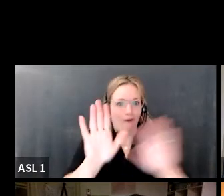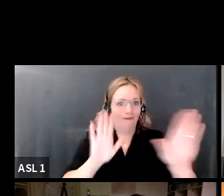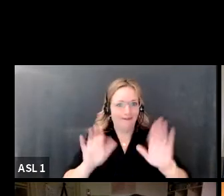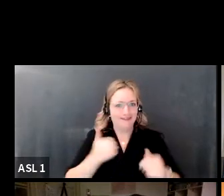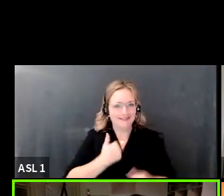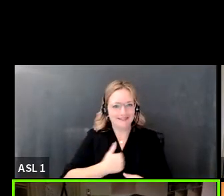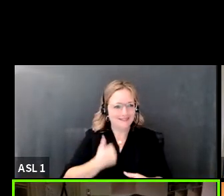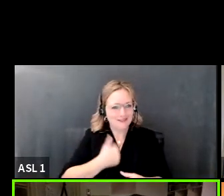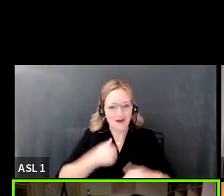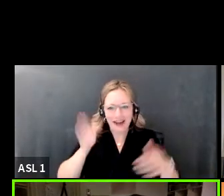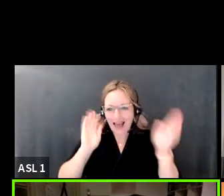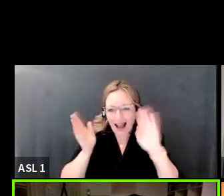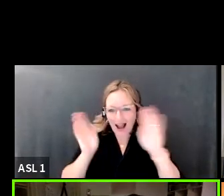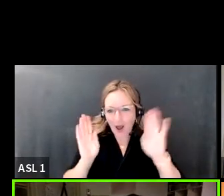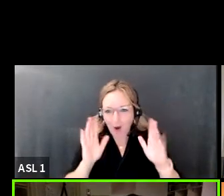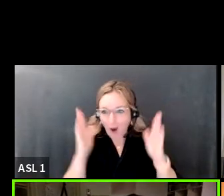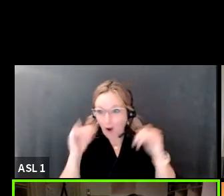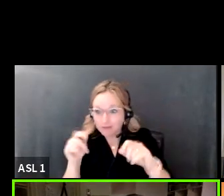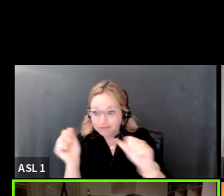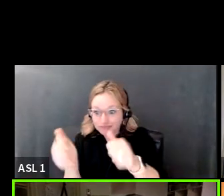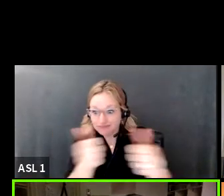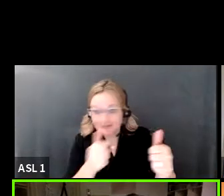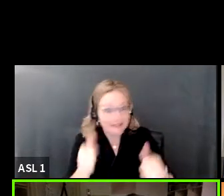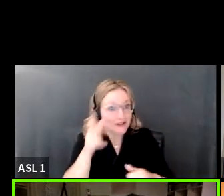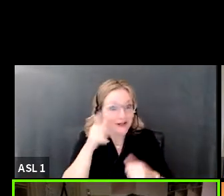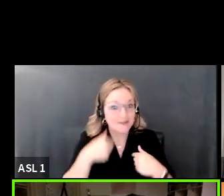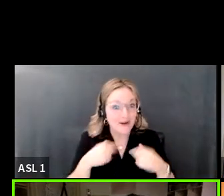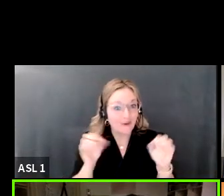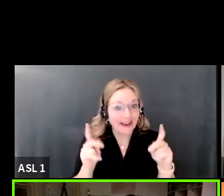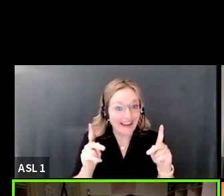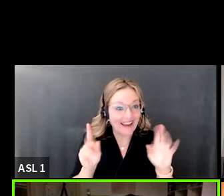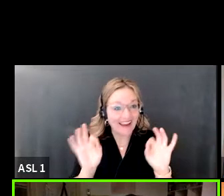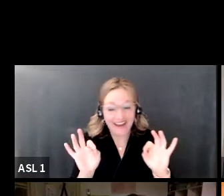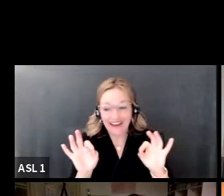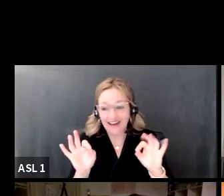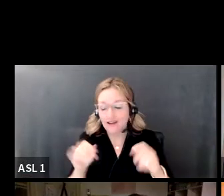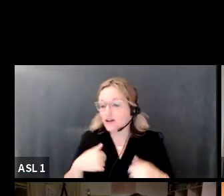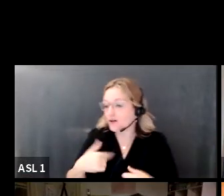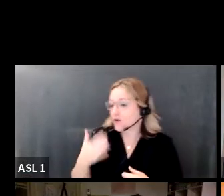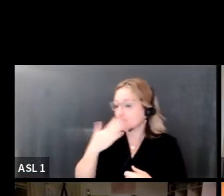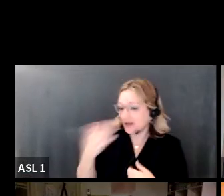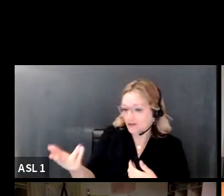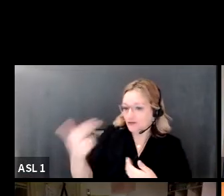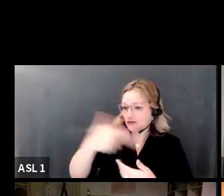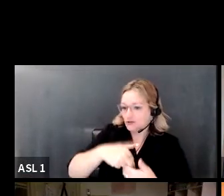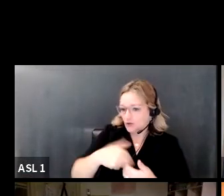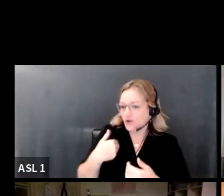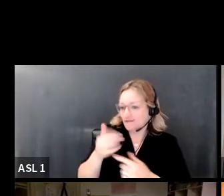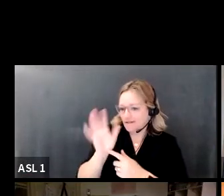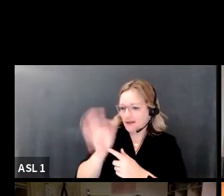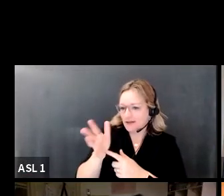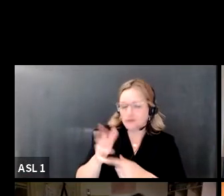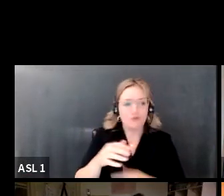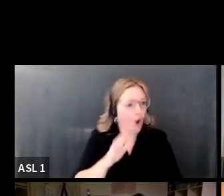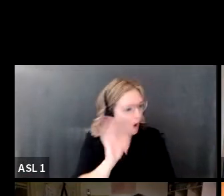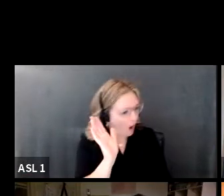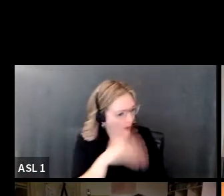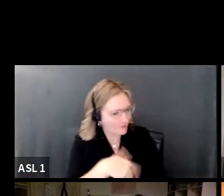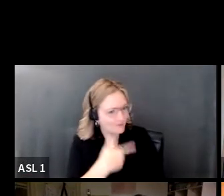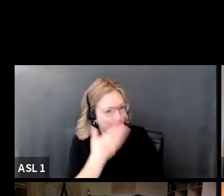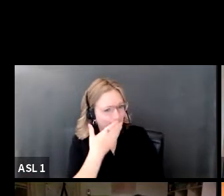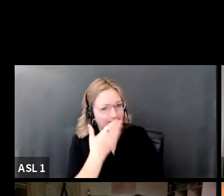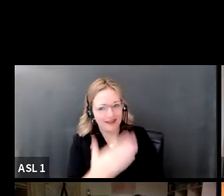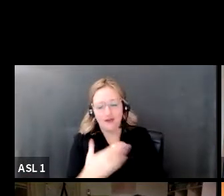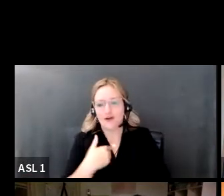hope you're doing well hi daily thanks very much for coming no thanks thanks for having me and um thanks for being here